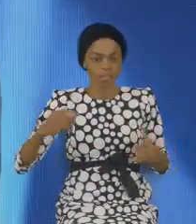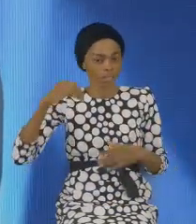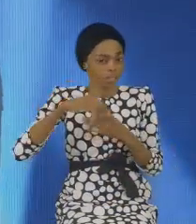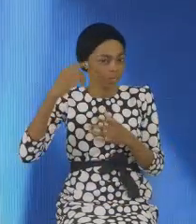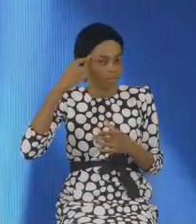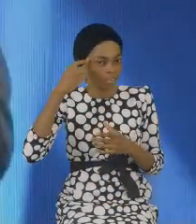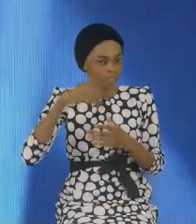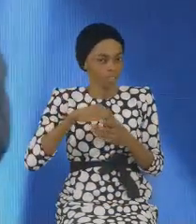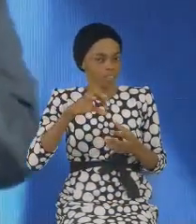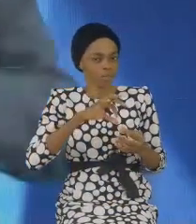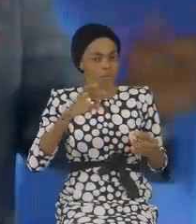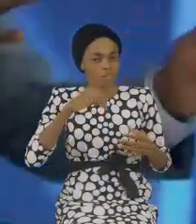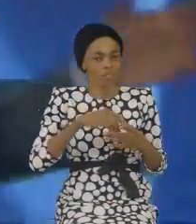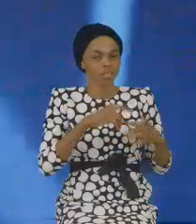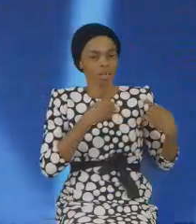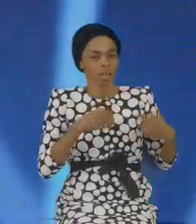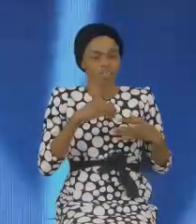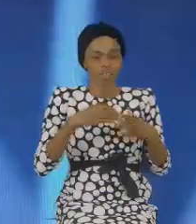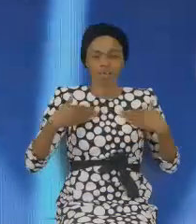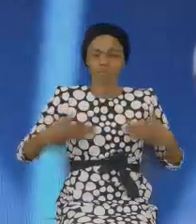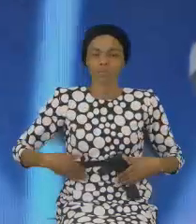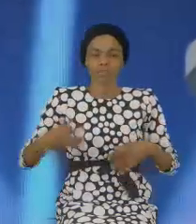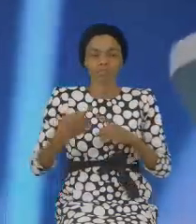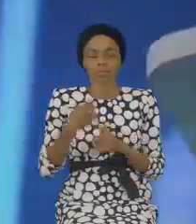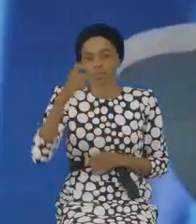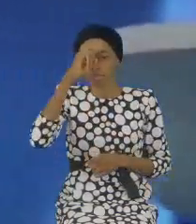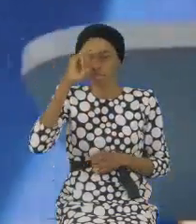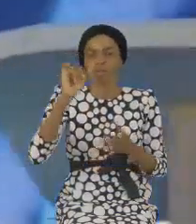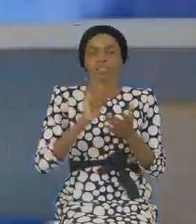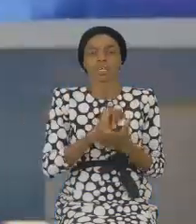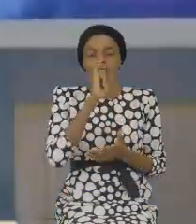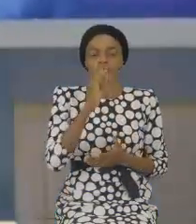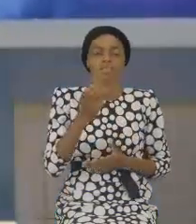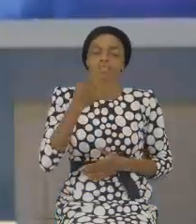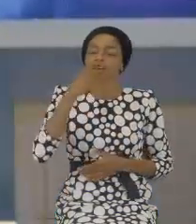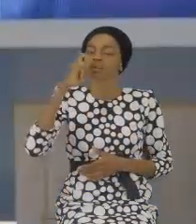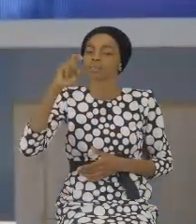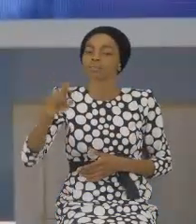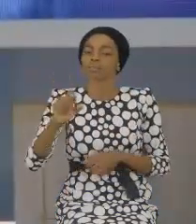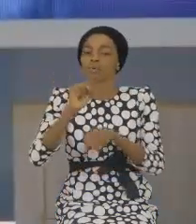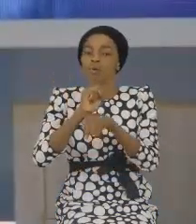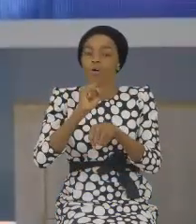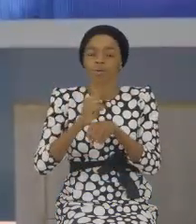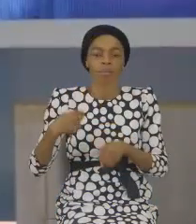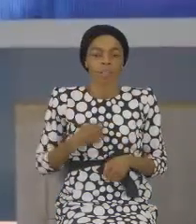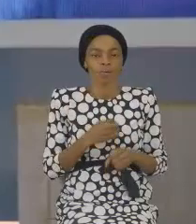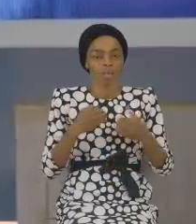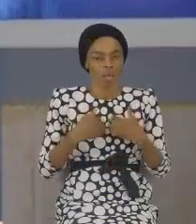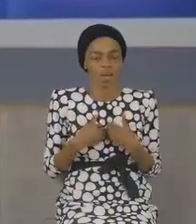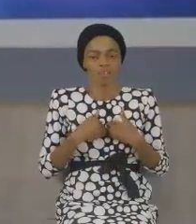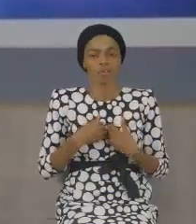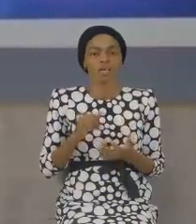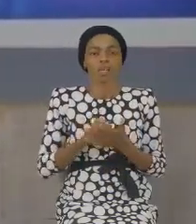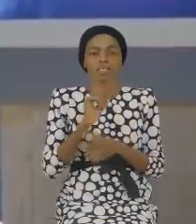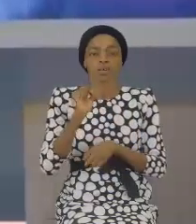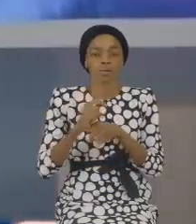spirit, in heart, in body from Egypt. That is the charge we have, that is the commission we have. It tells